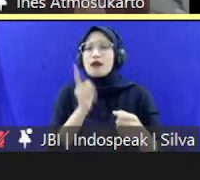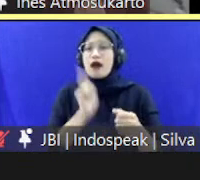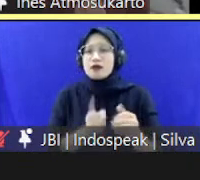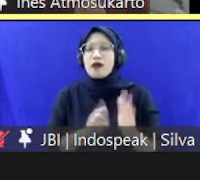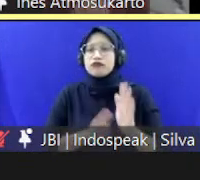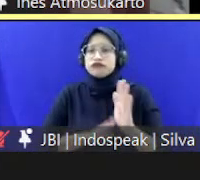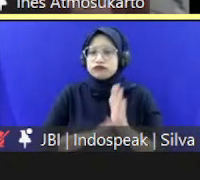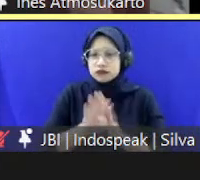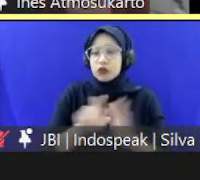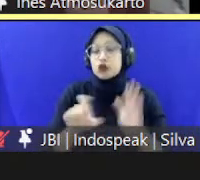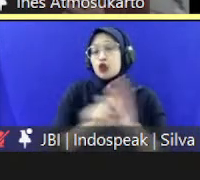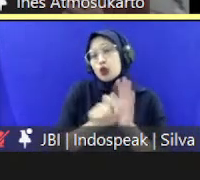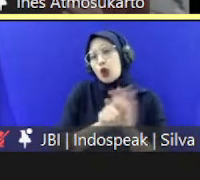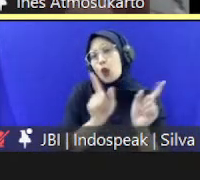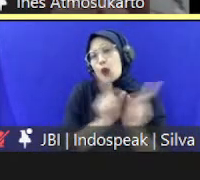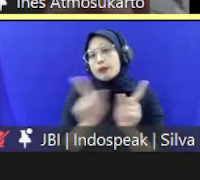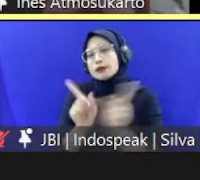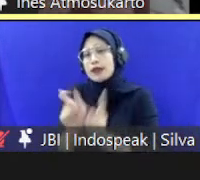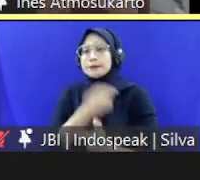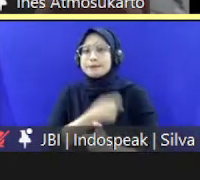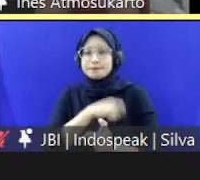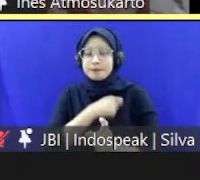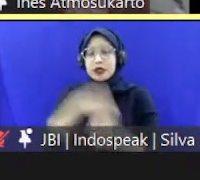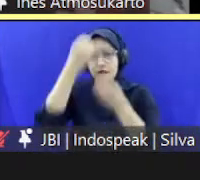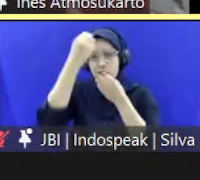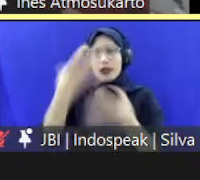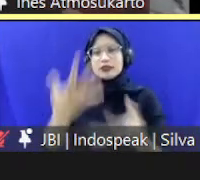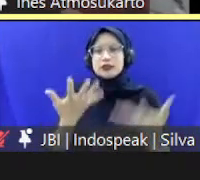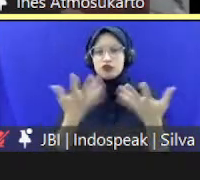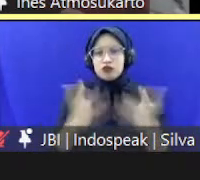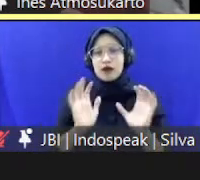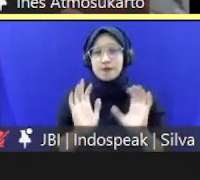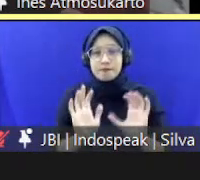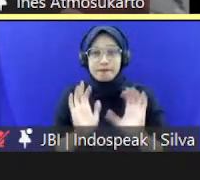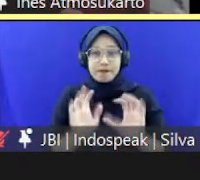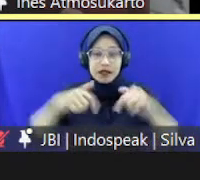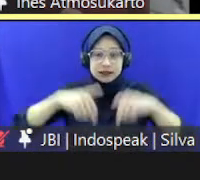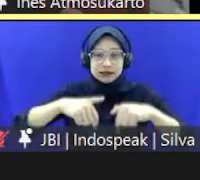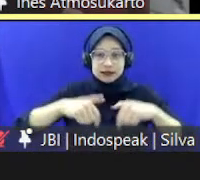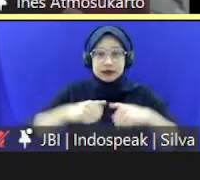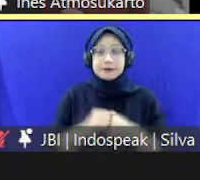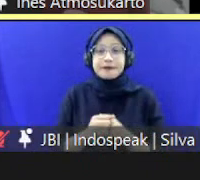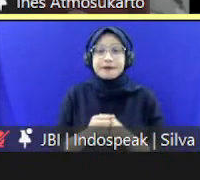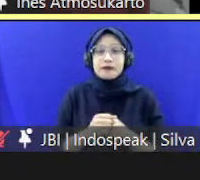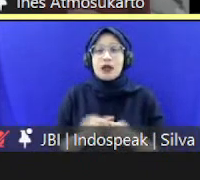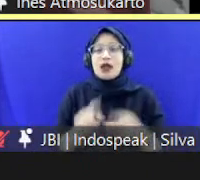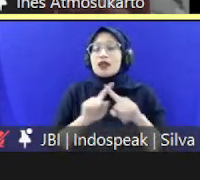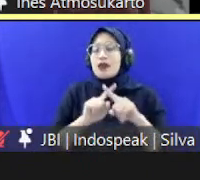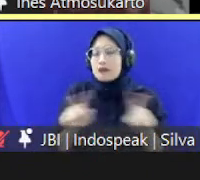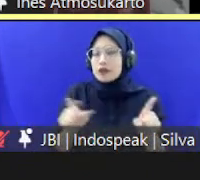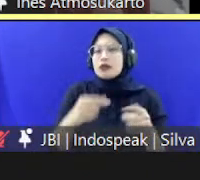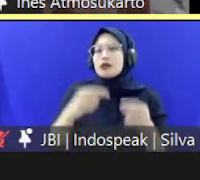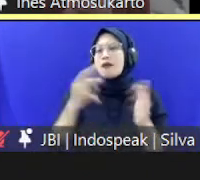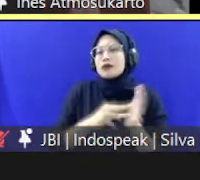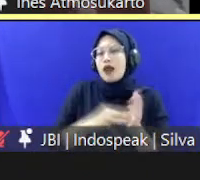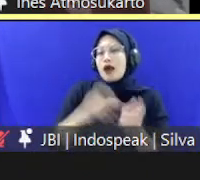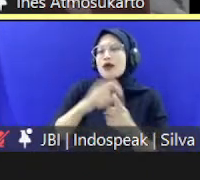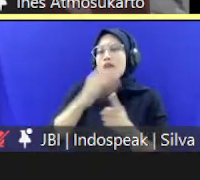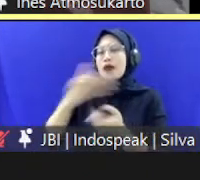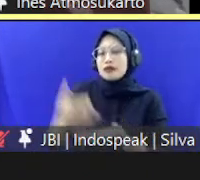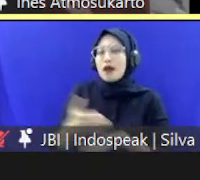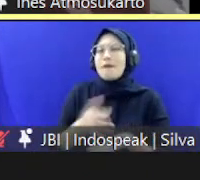websites. Nevertheless, I think that the quality of data remains an issue. Pak Budi promised 1